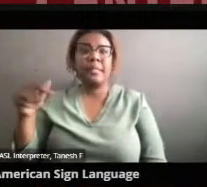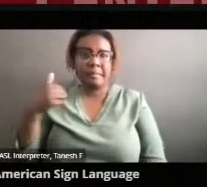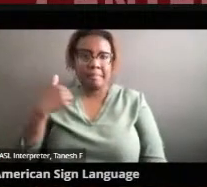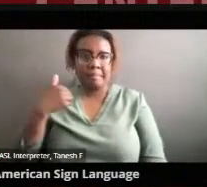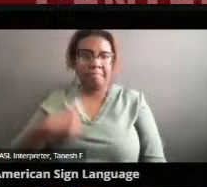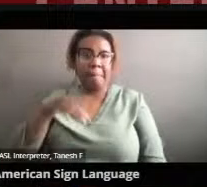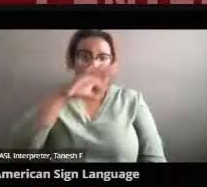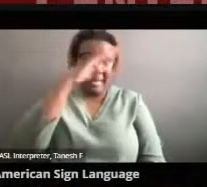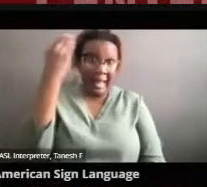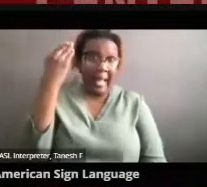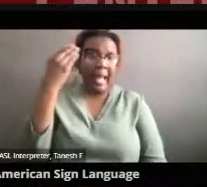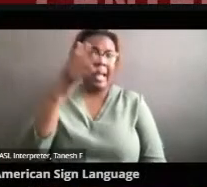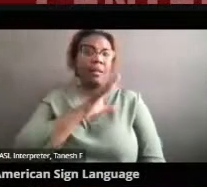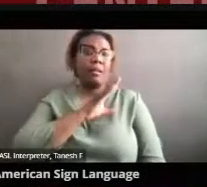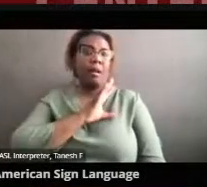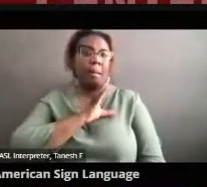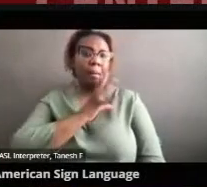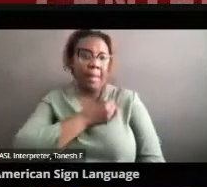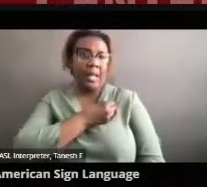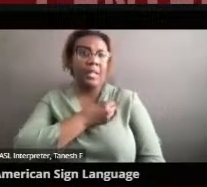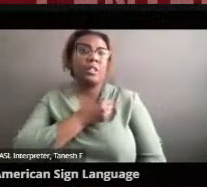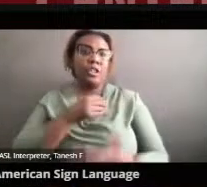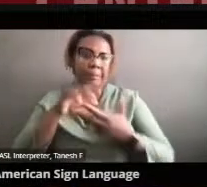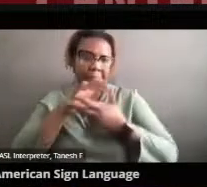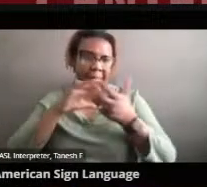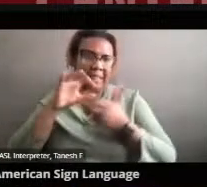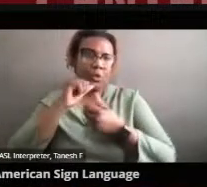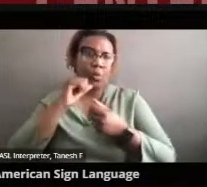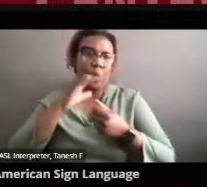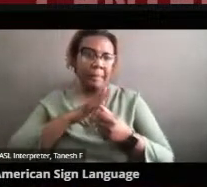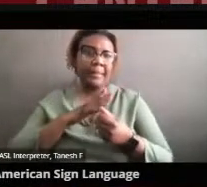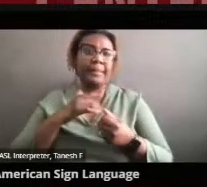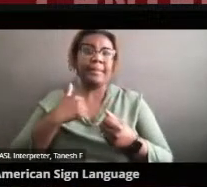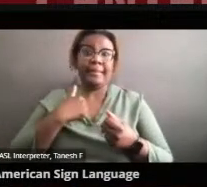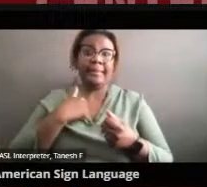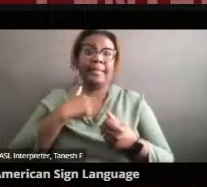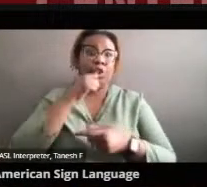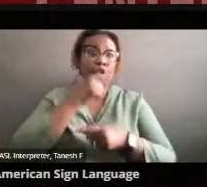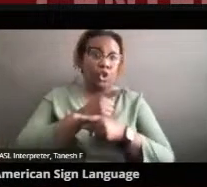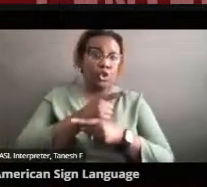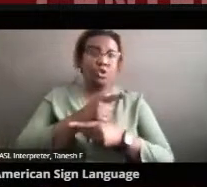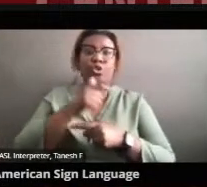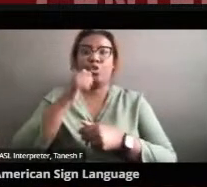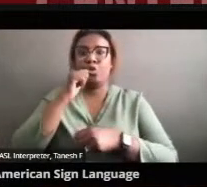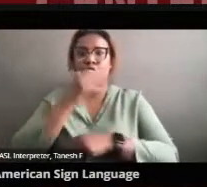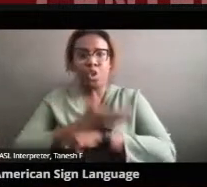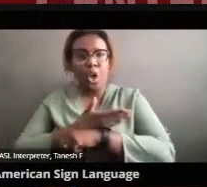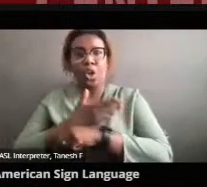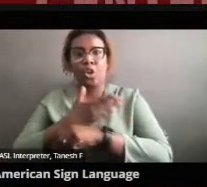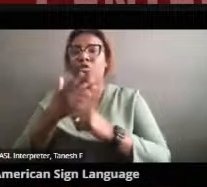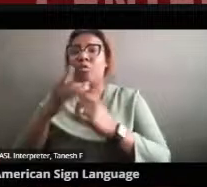woman. I am a sister, daughter, lover, and friend. Grateful to be here.